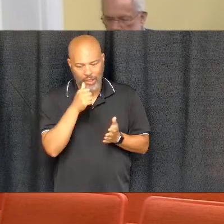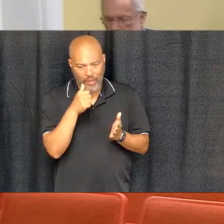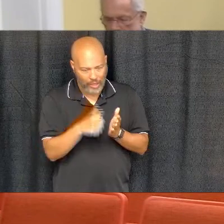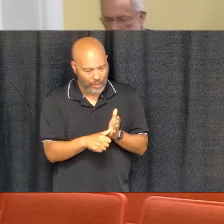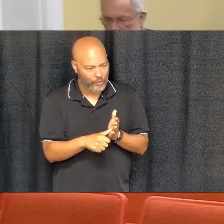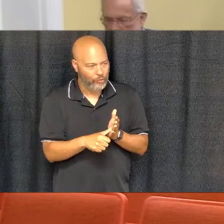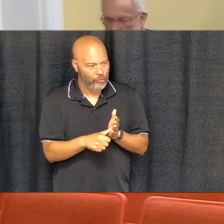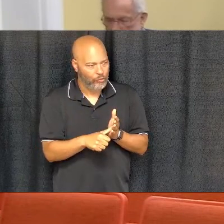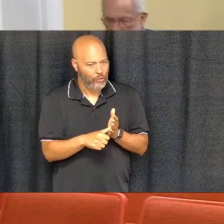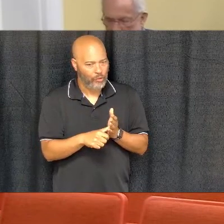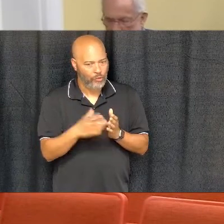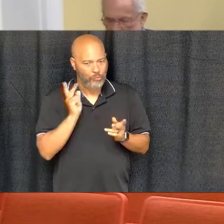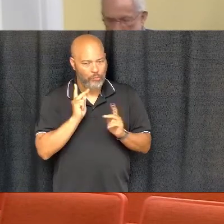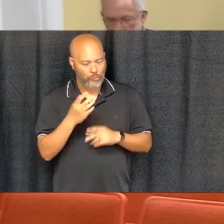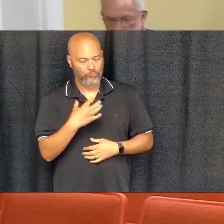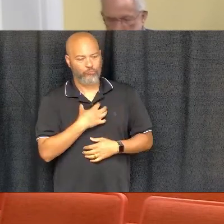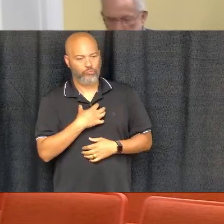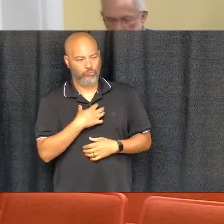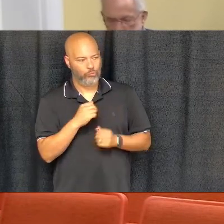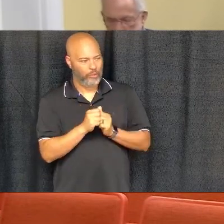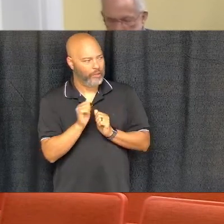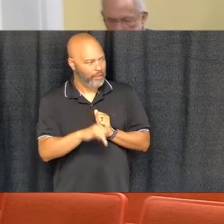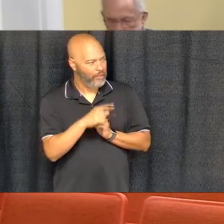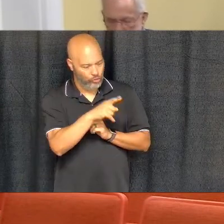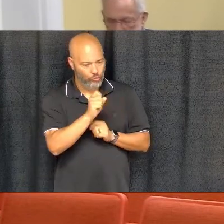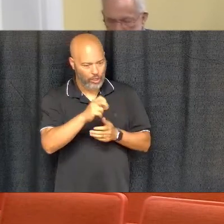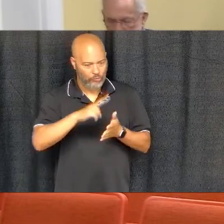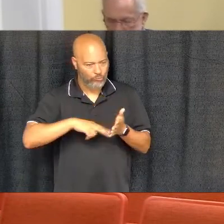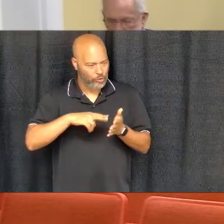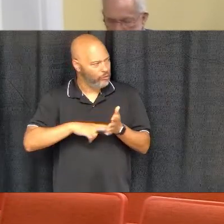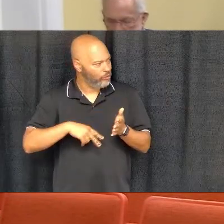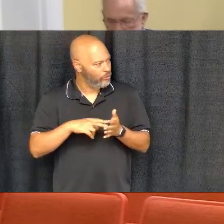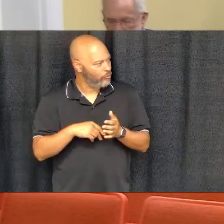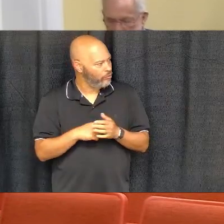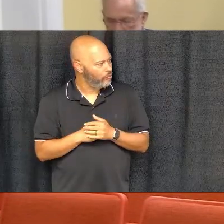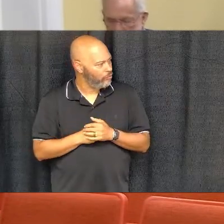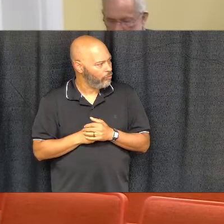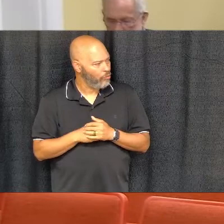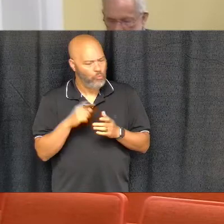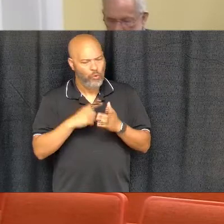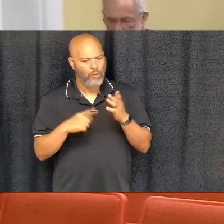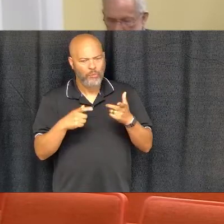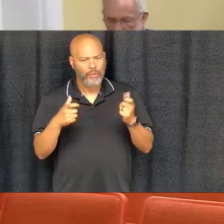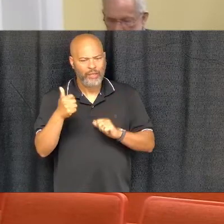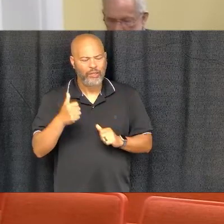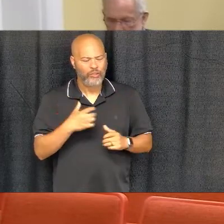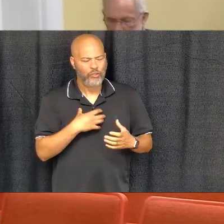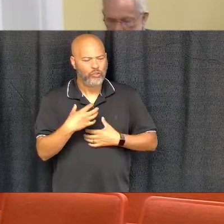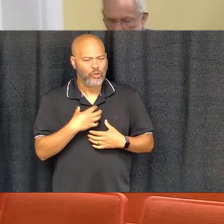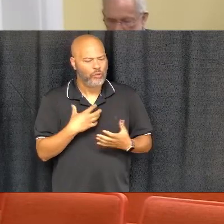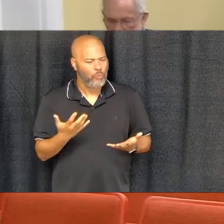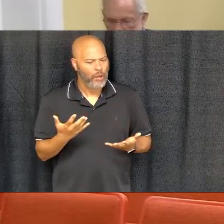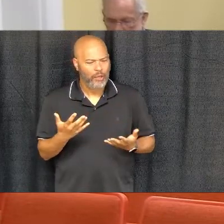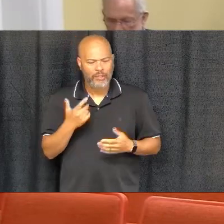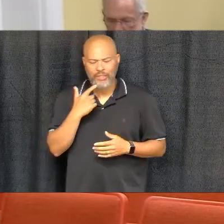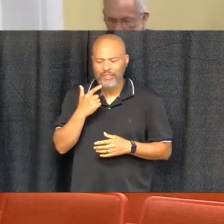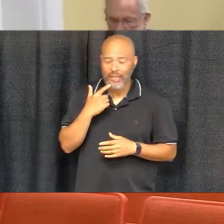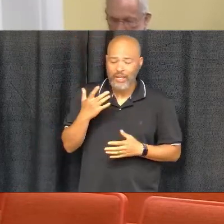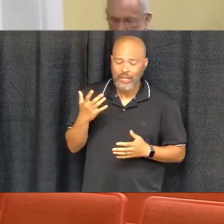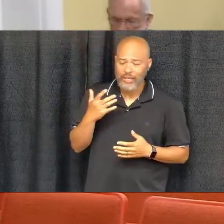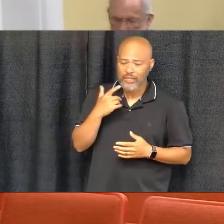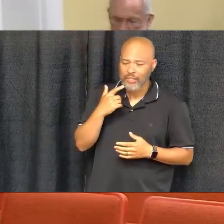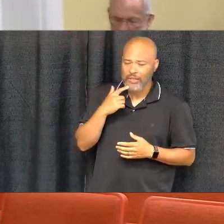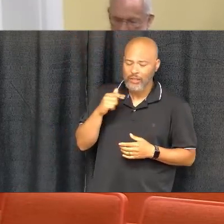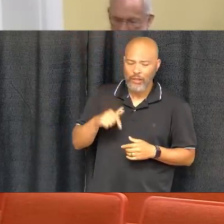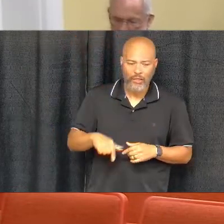letters in opposition behind this, and you can read through them. What was one of the major concerns? The 2 concerns are, one,